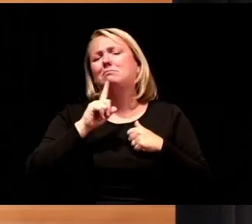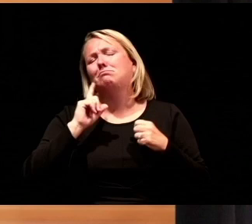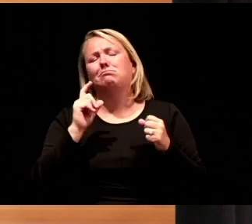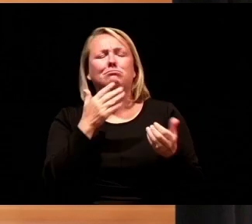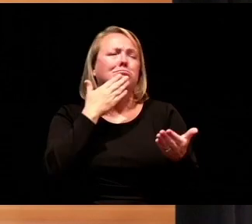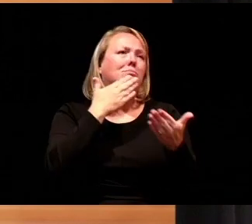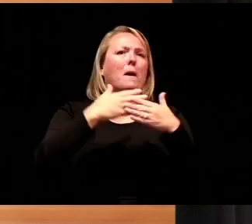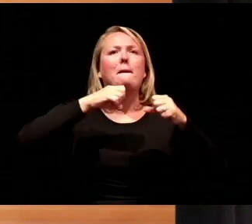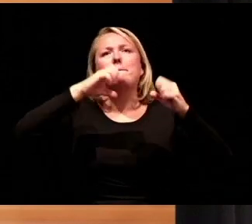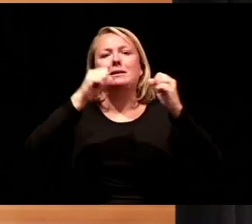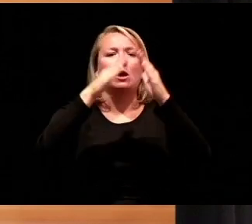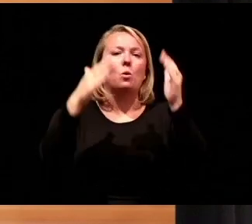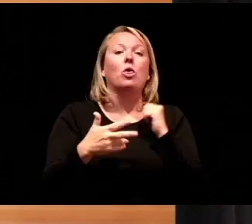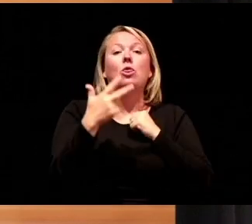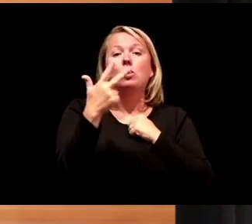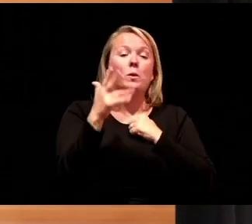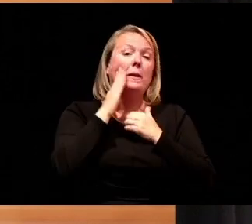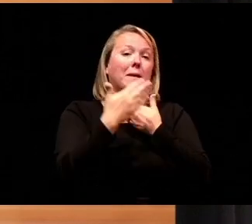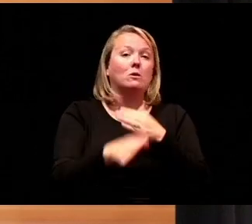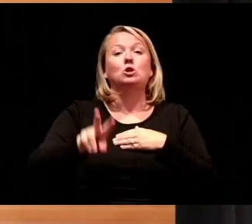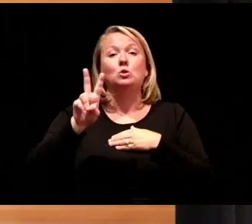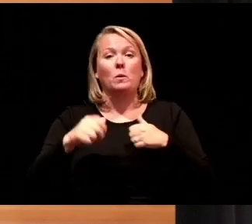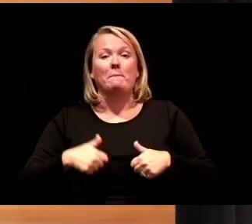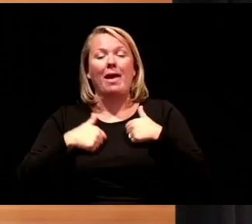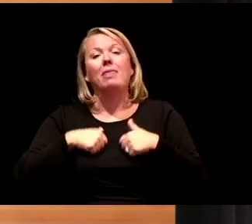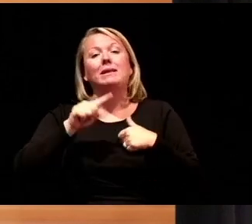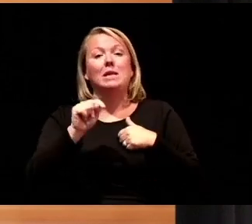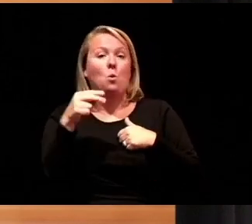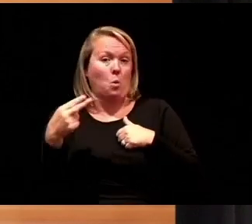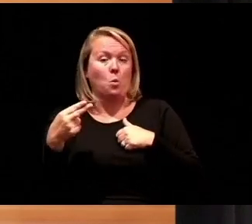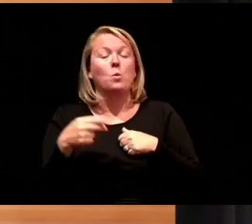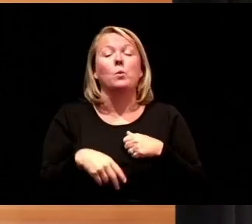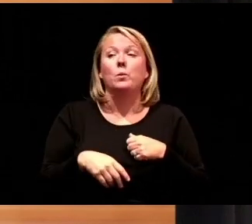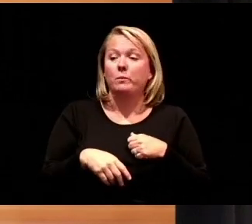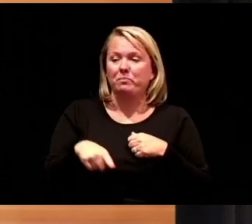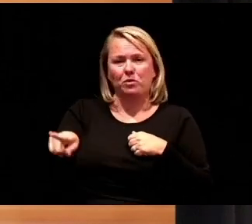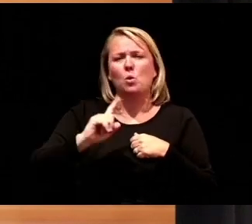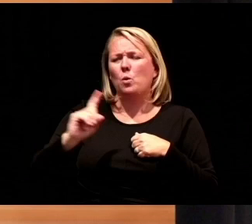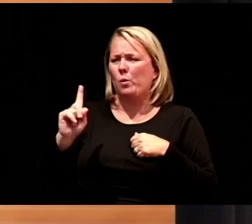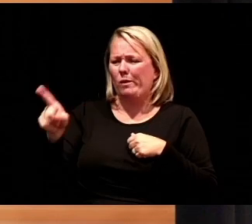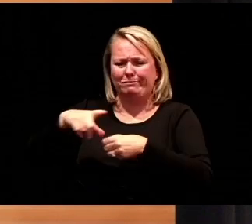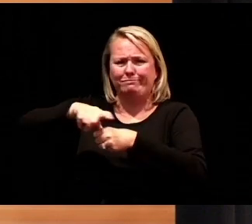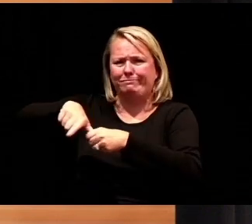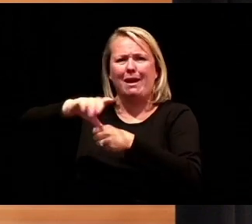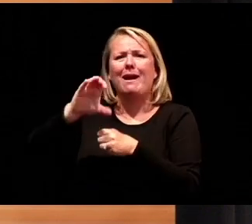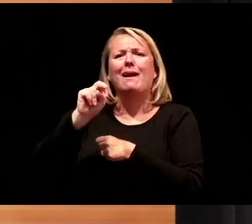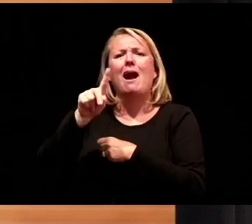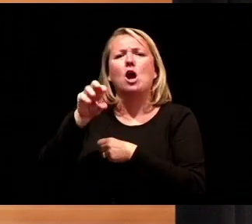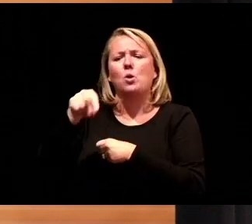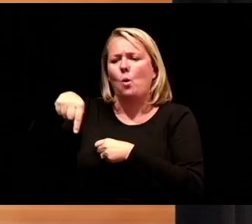discriminating. Staff training, and then because of those efforts, we were able to open over 8,000 units from